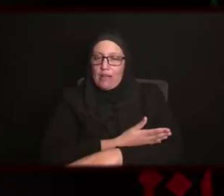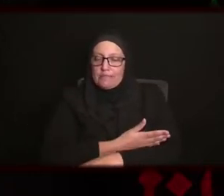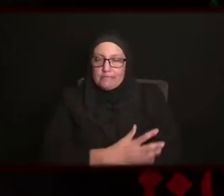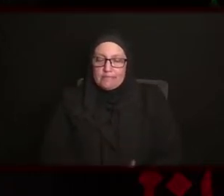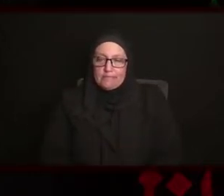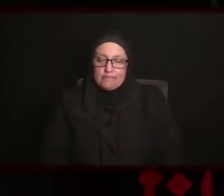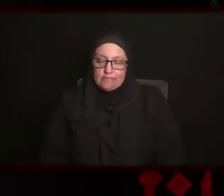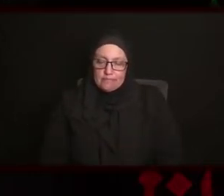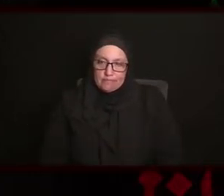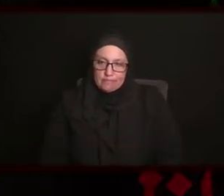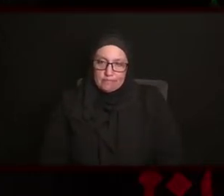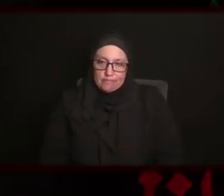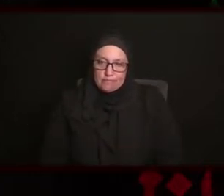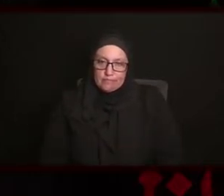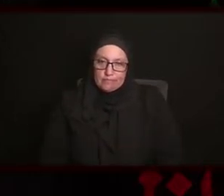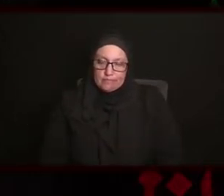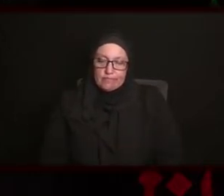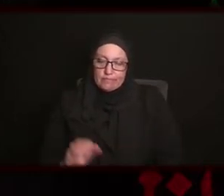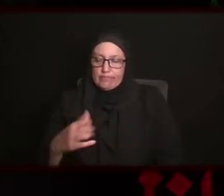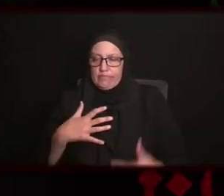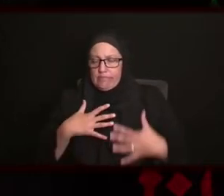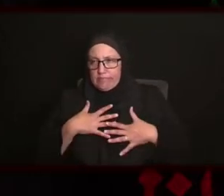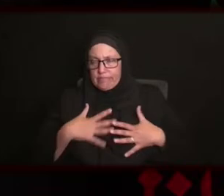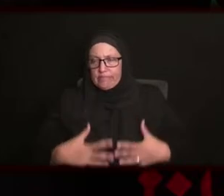The one whose headless body